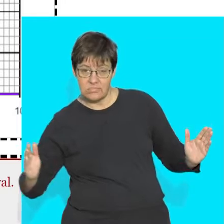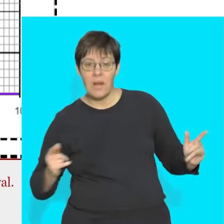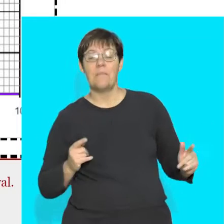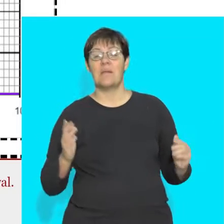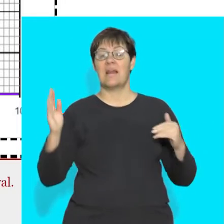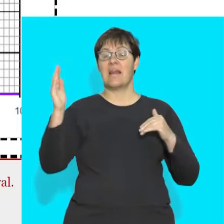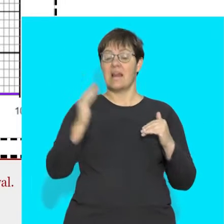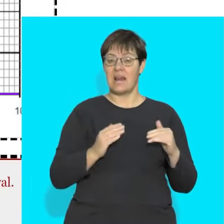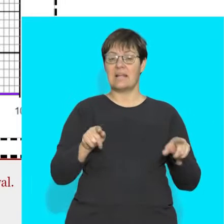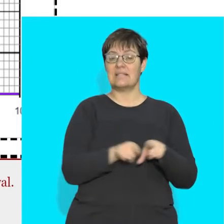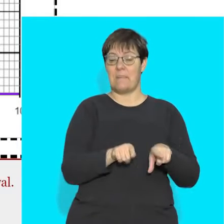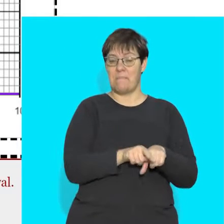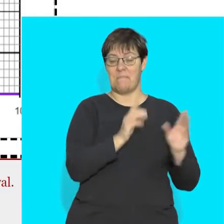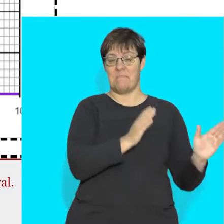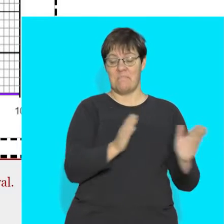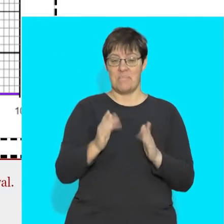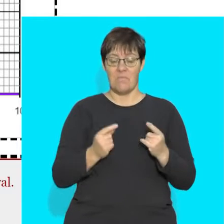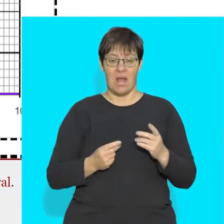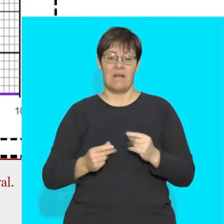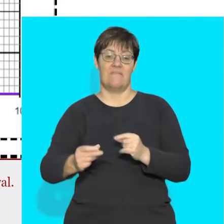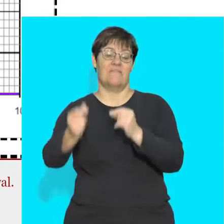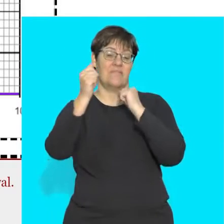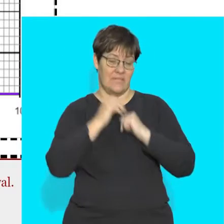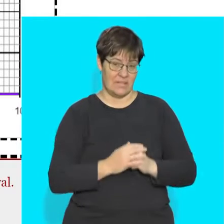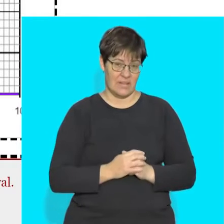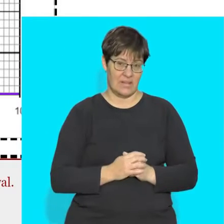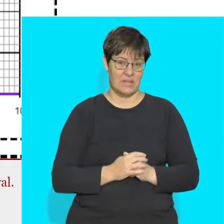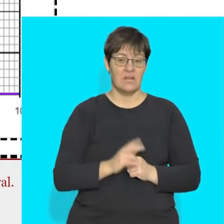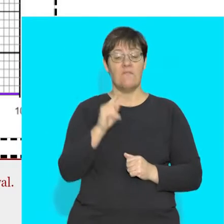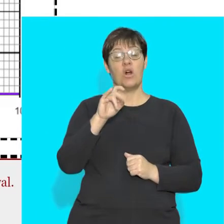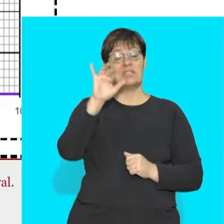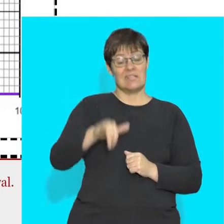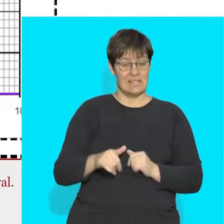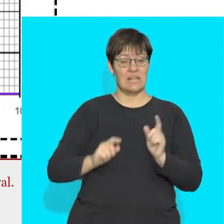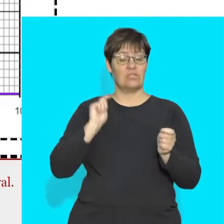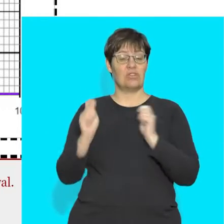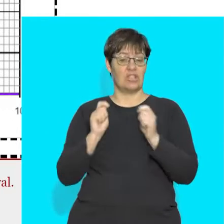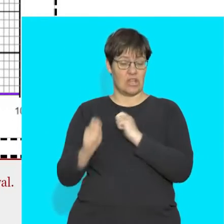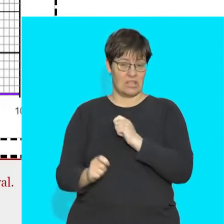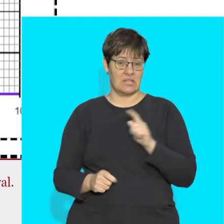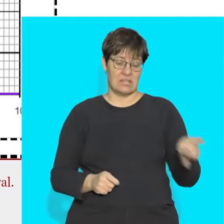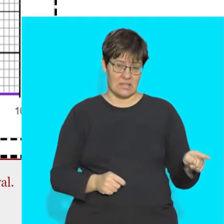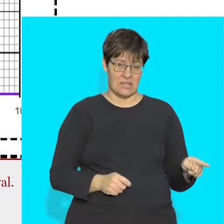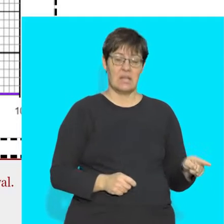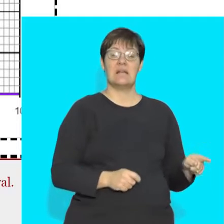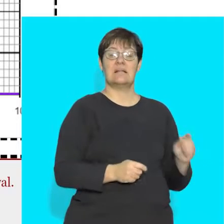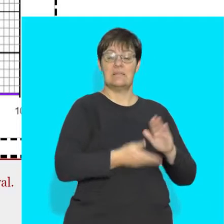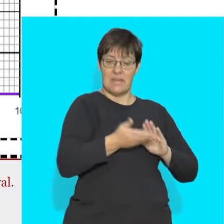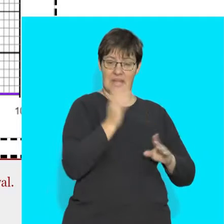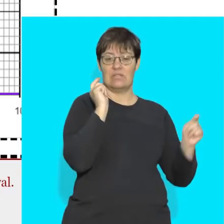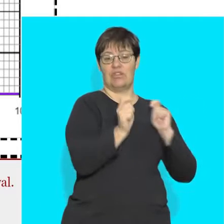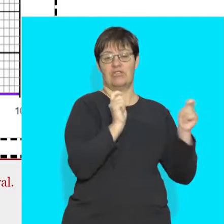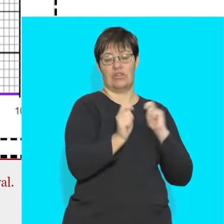distances in the same time interval. So his velocity is constantly changing and his speed is constantly